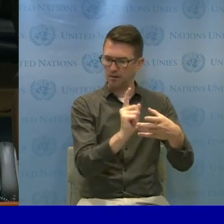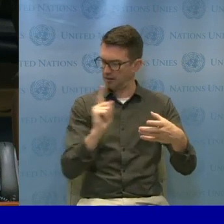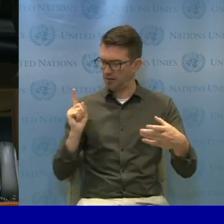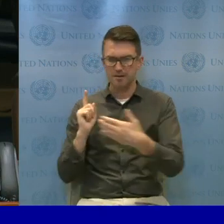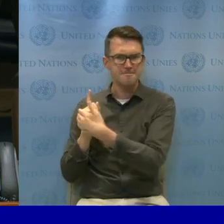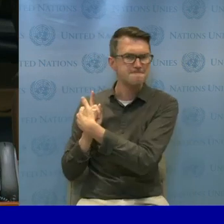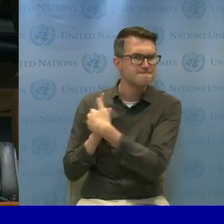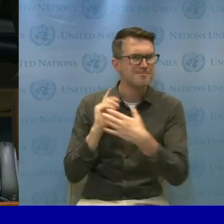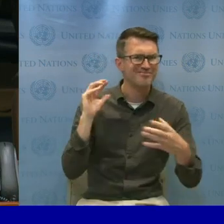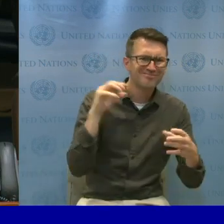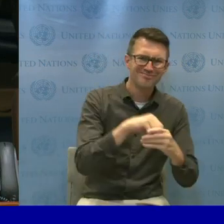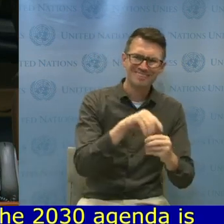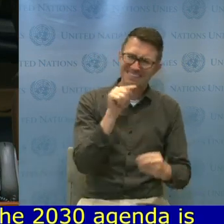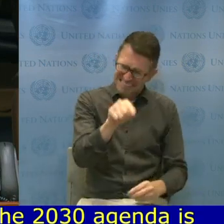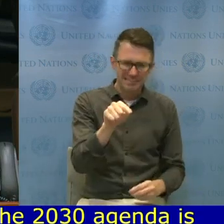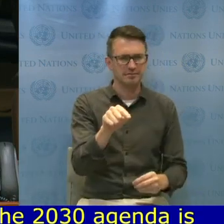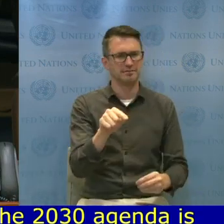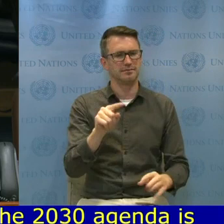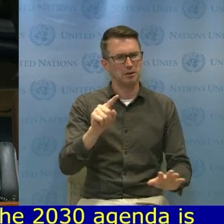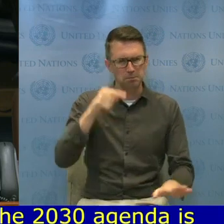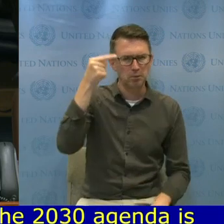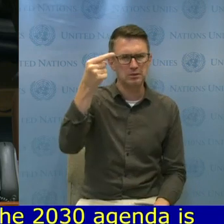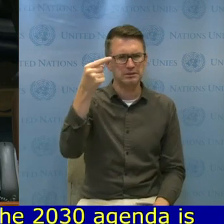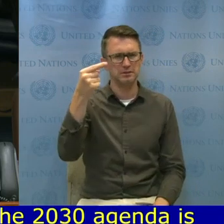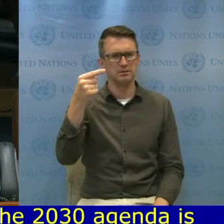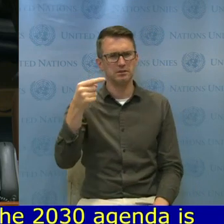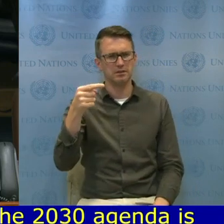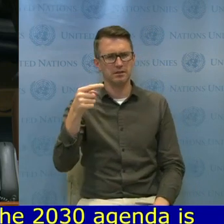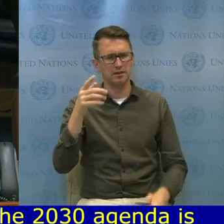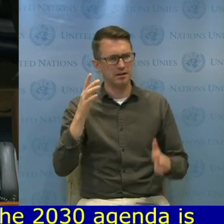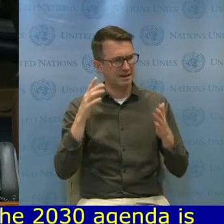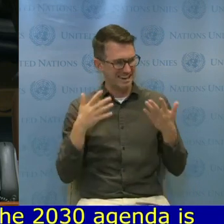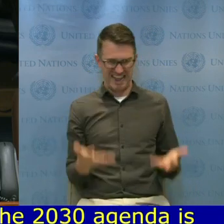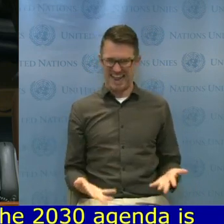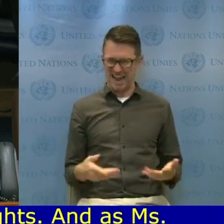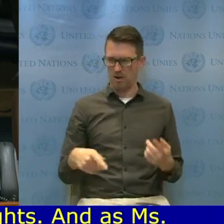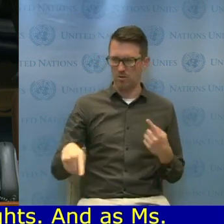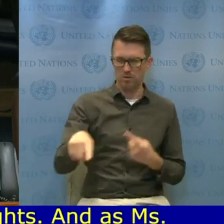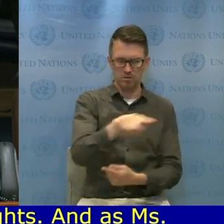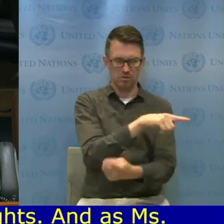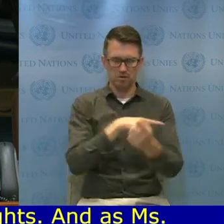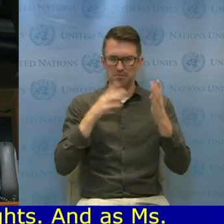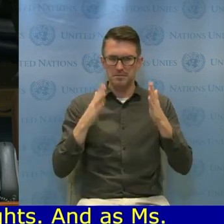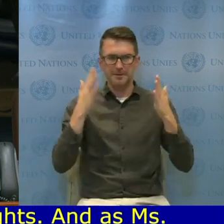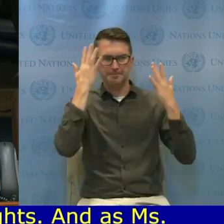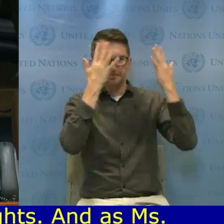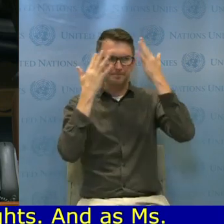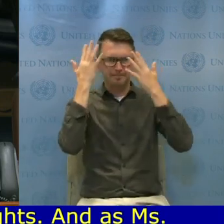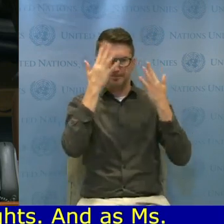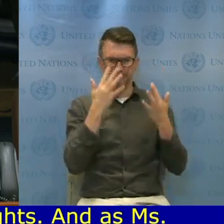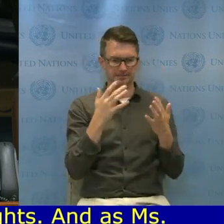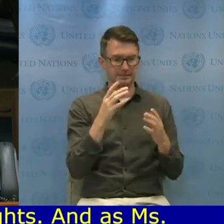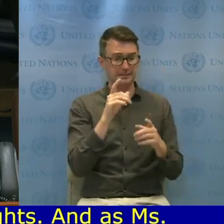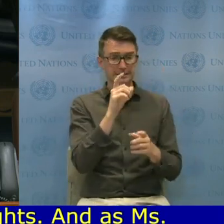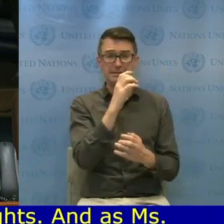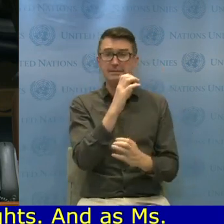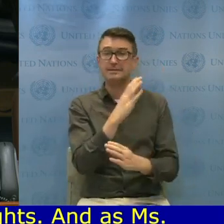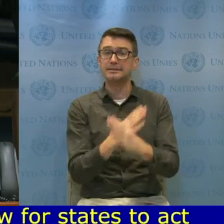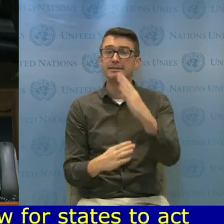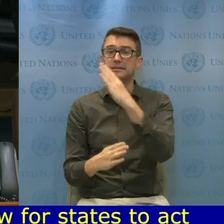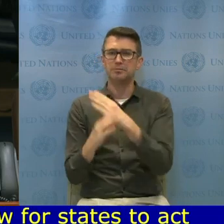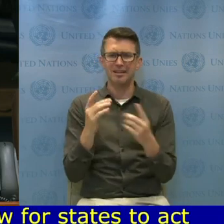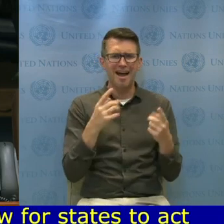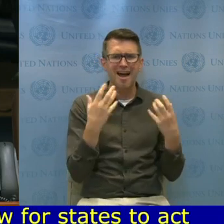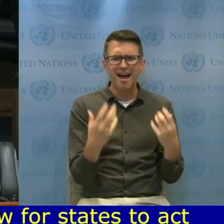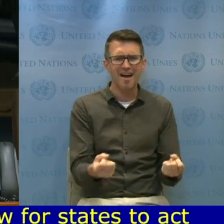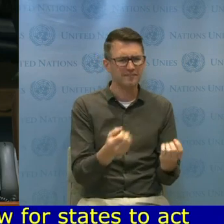for states to act. This includes for all types of disabilities, including those less visible. I'm also proud